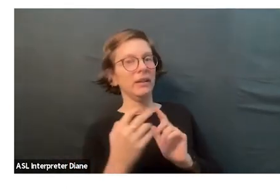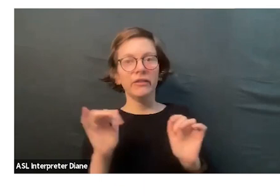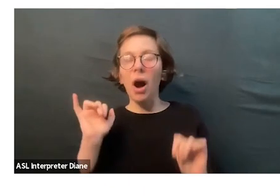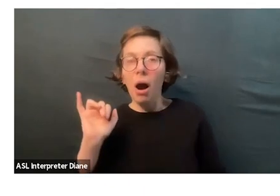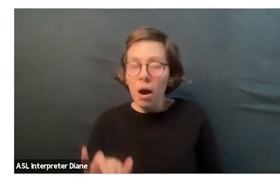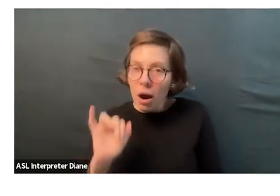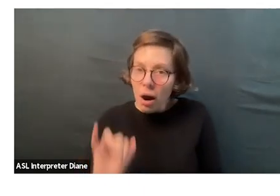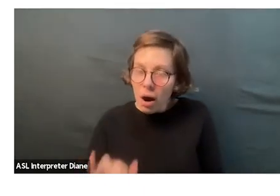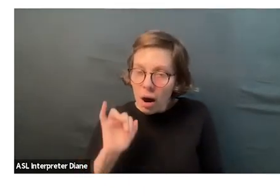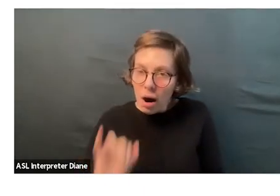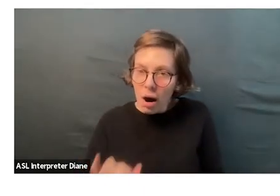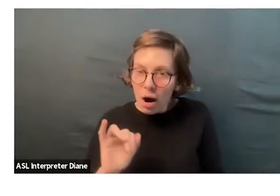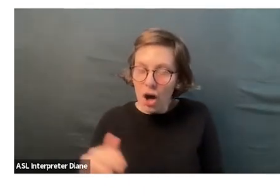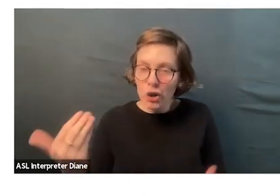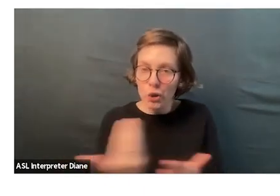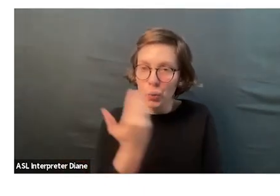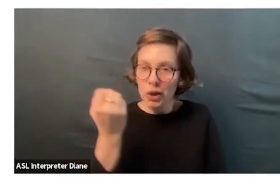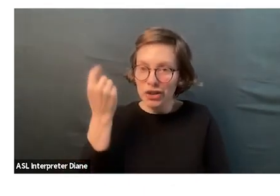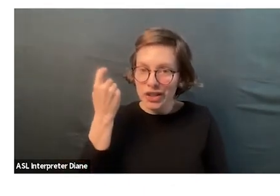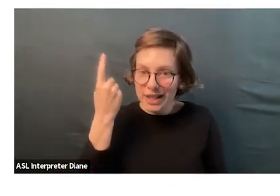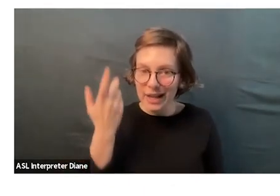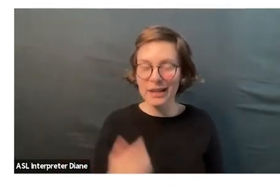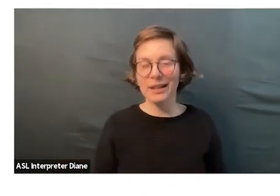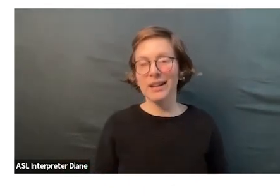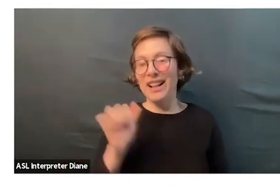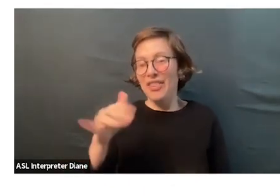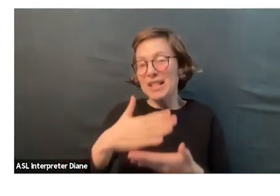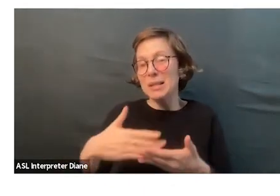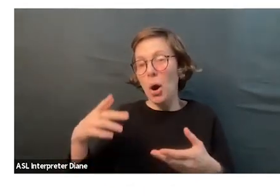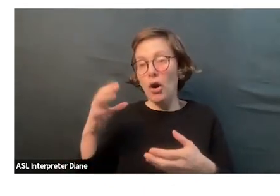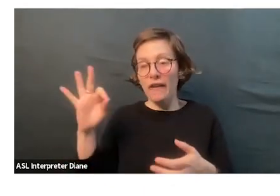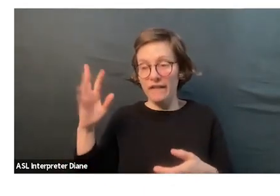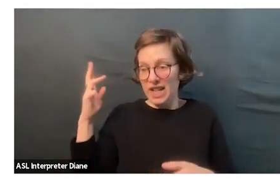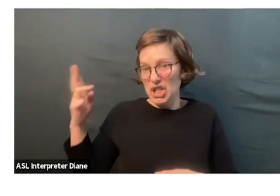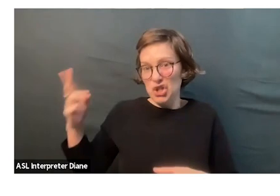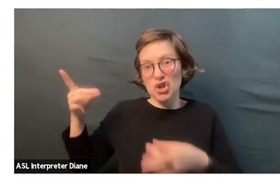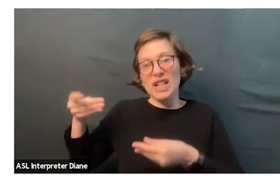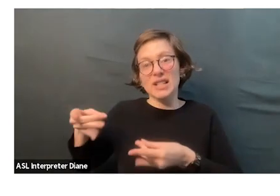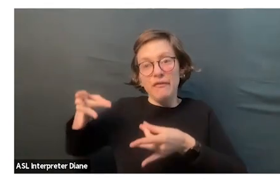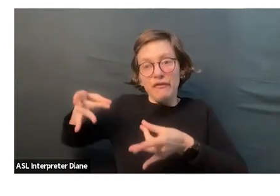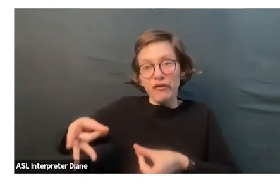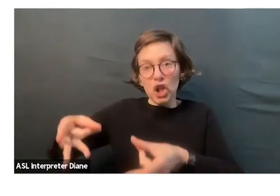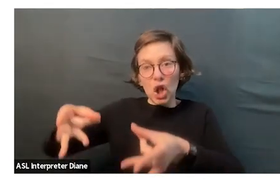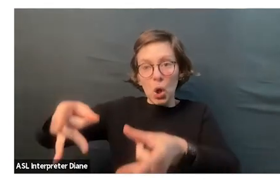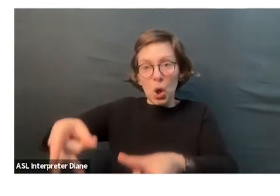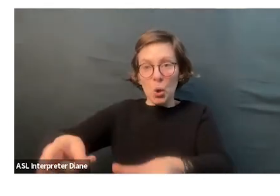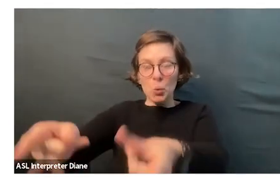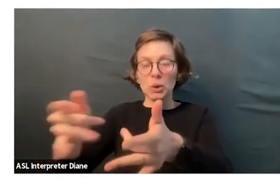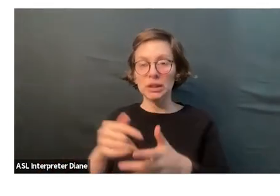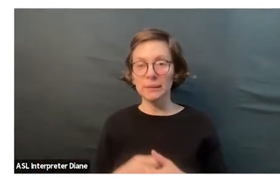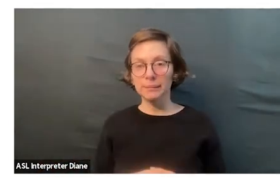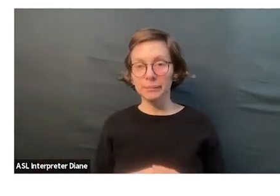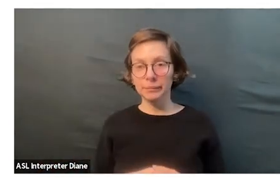that, and seeing any kind of way that we can push on the boundaries of where we want to go. That's